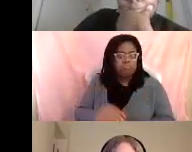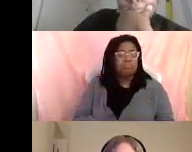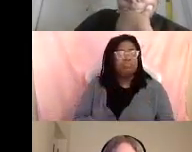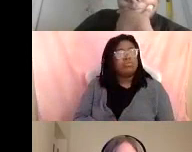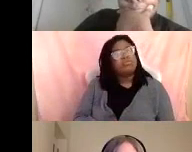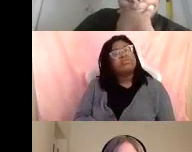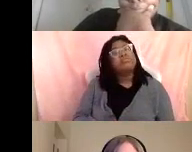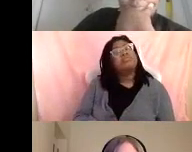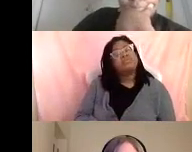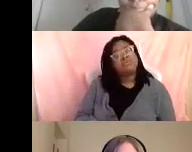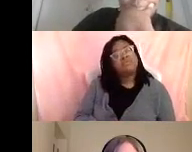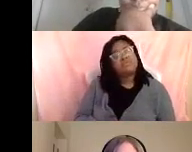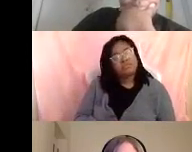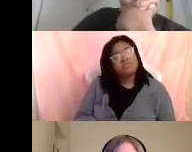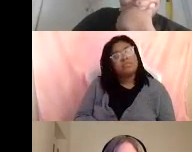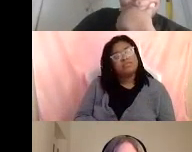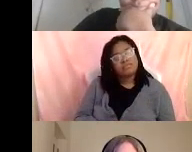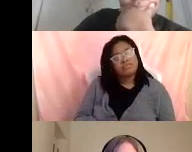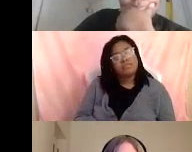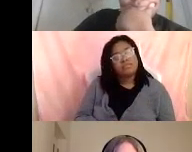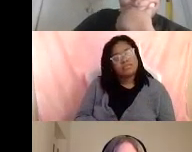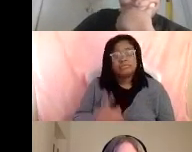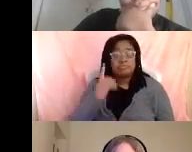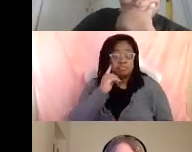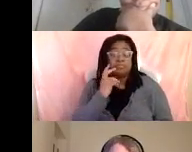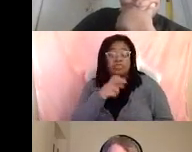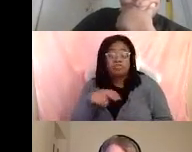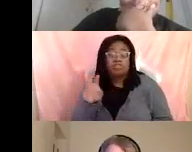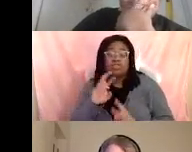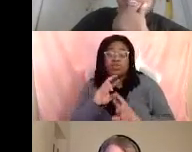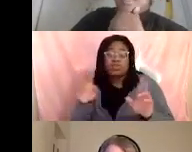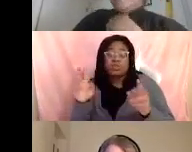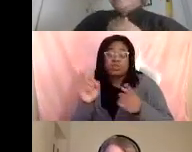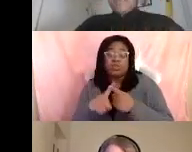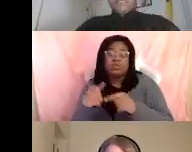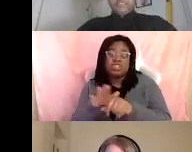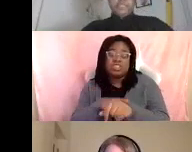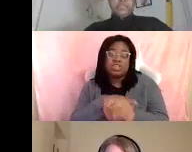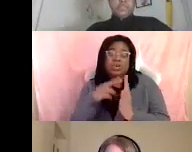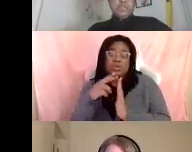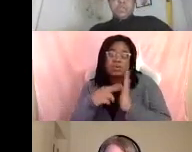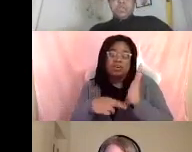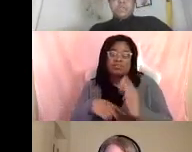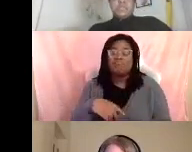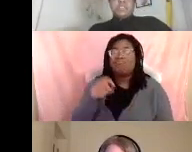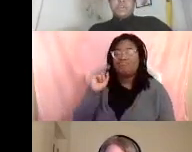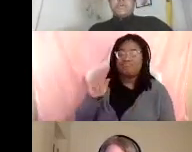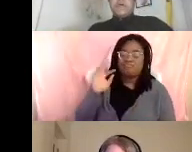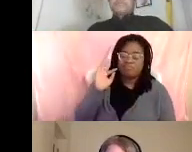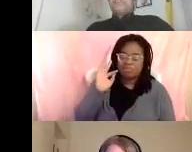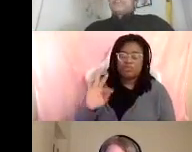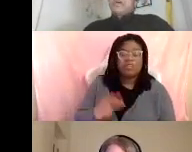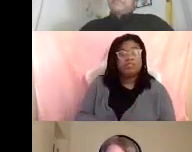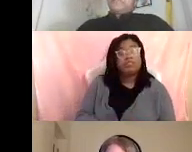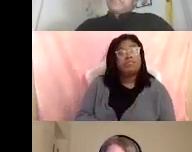Yeah, I think ready to transition to slow read. Excellent, excellent. So